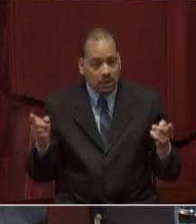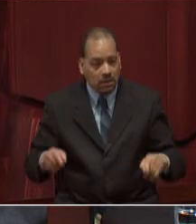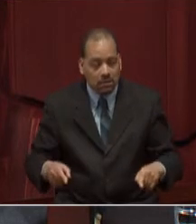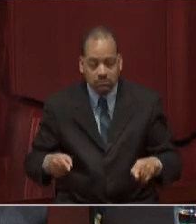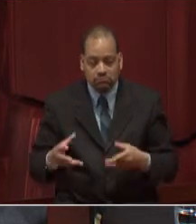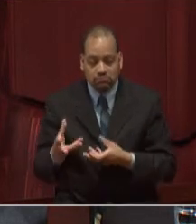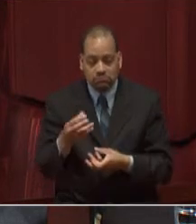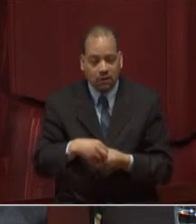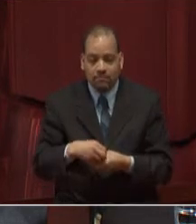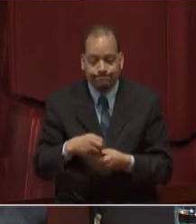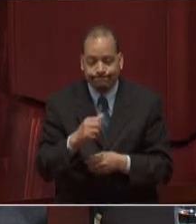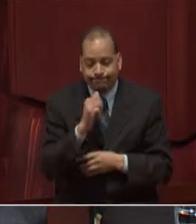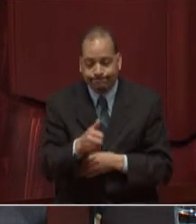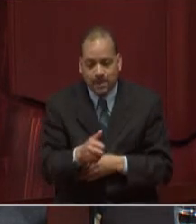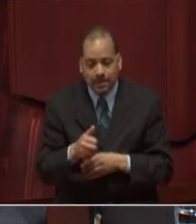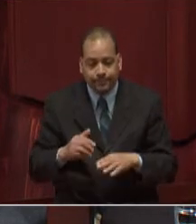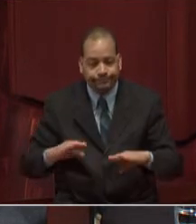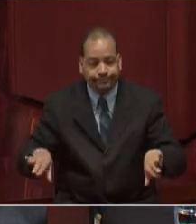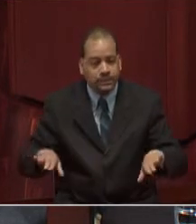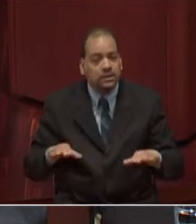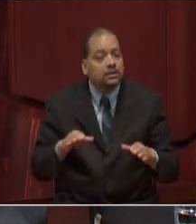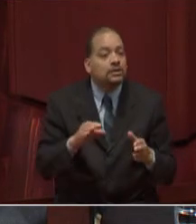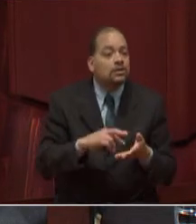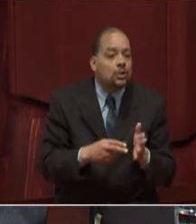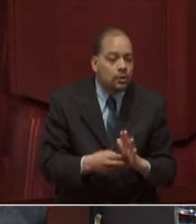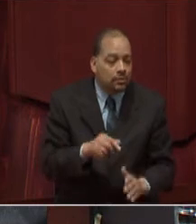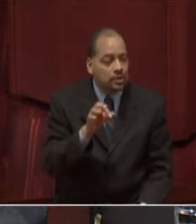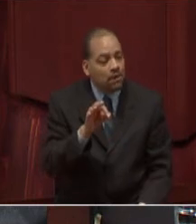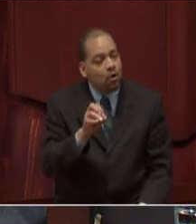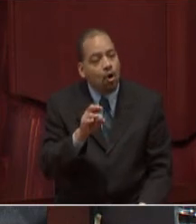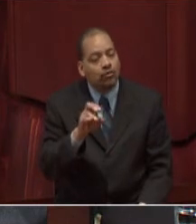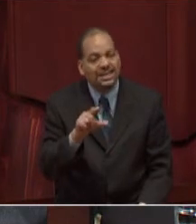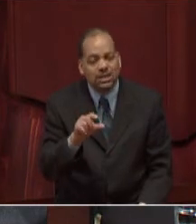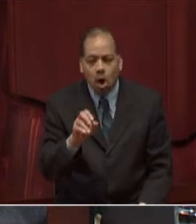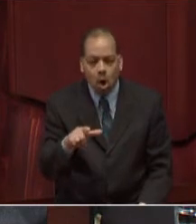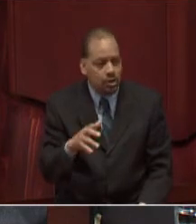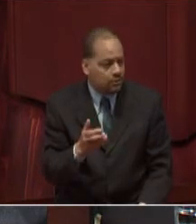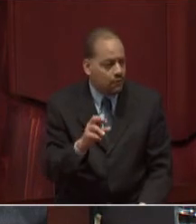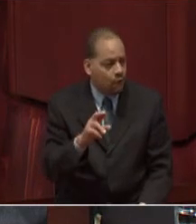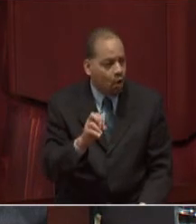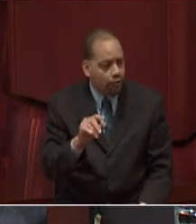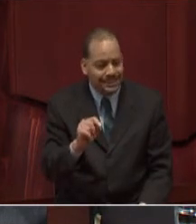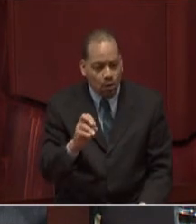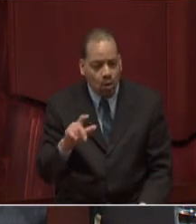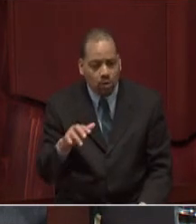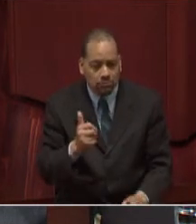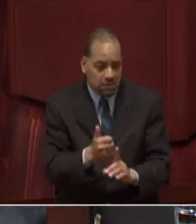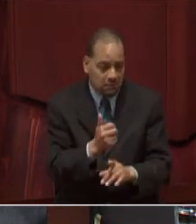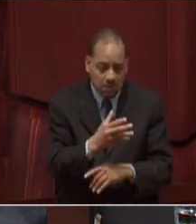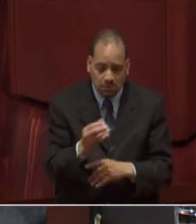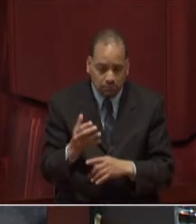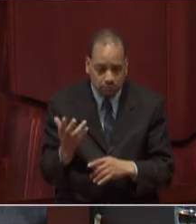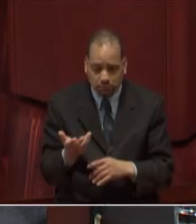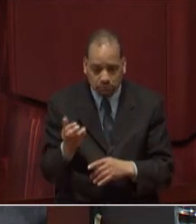was thought up by Forrestal, who became the first Secretary of Defense, and Dean Acheson, the Secretary of